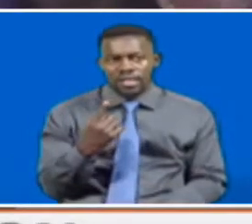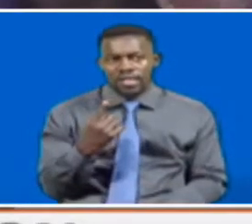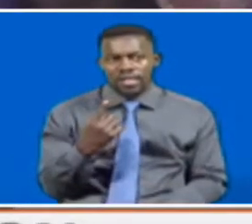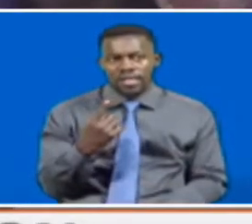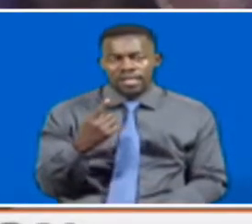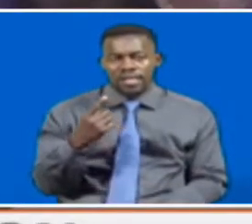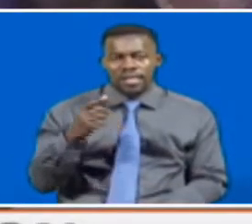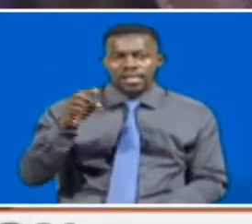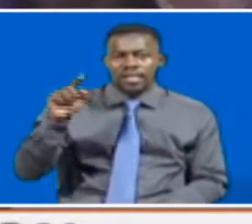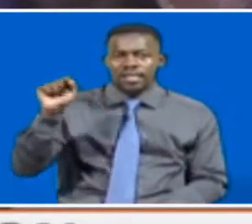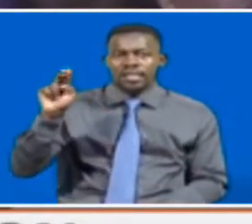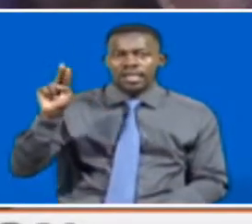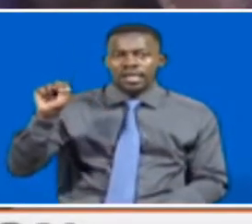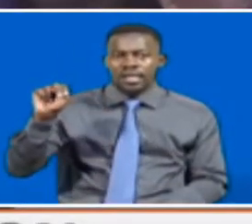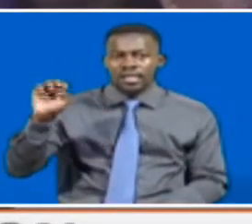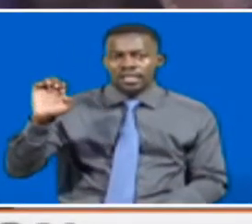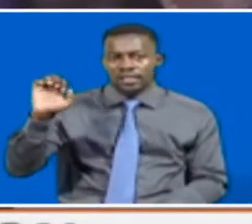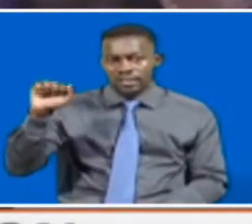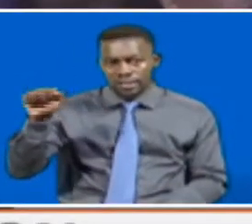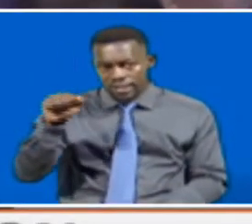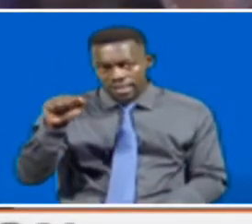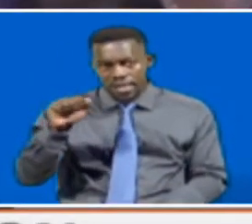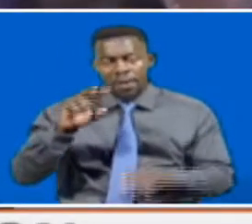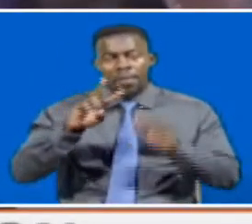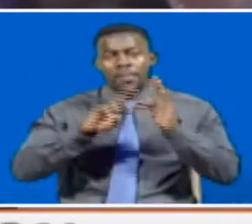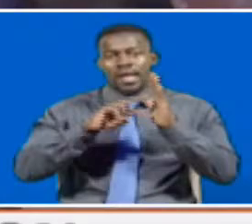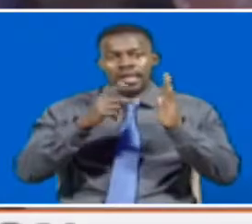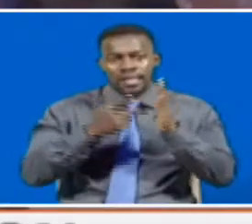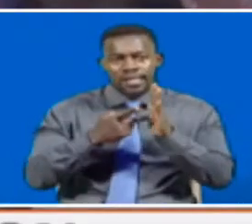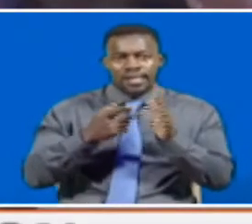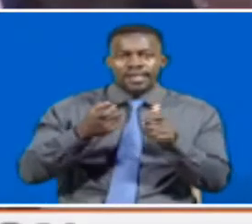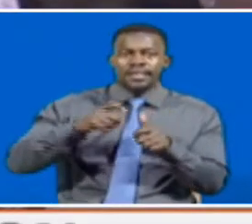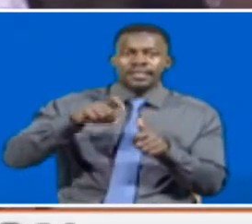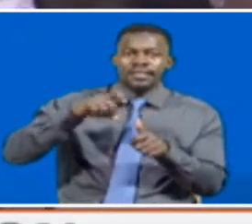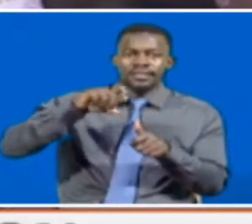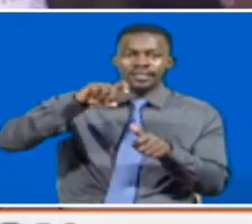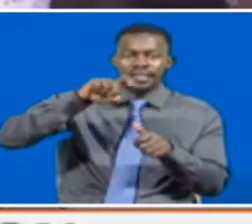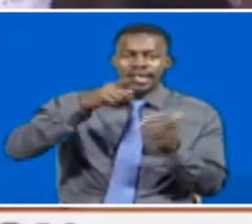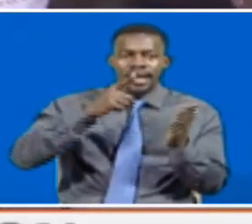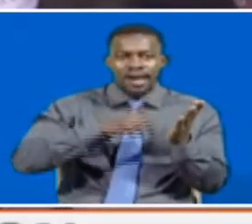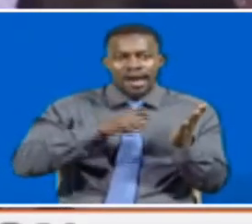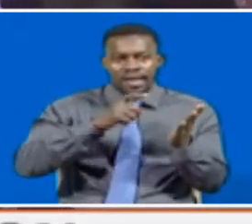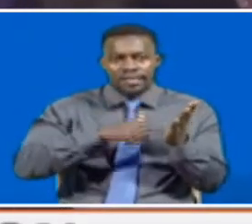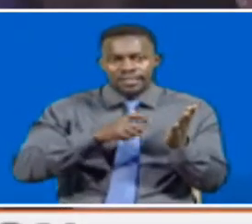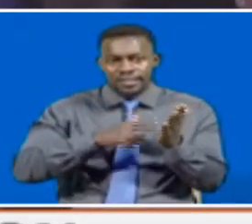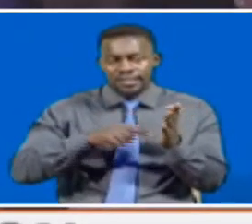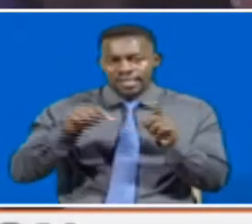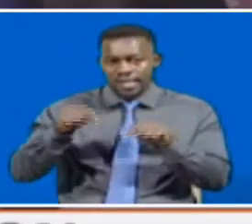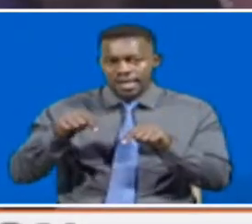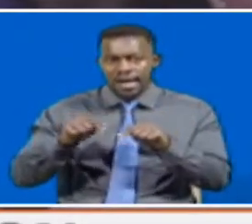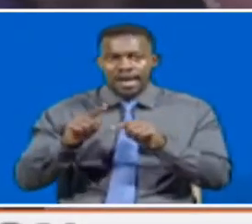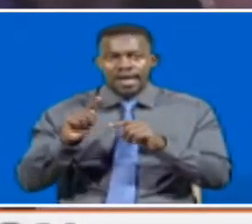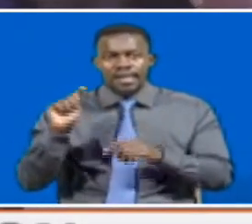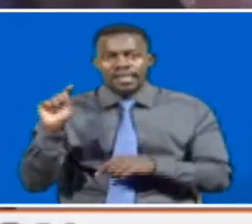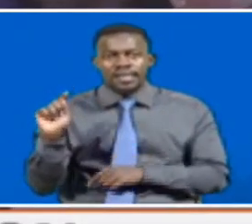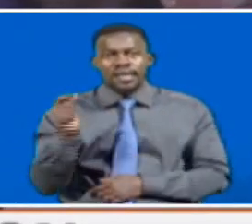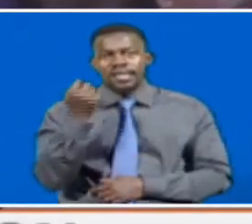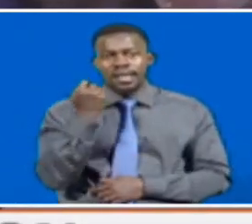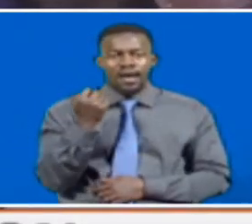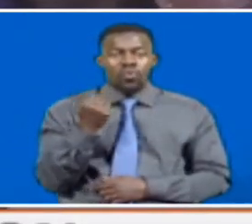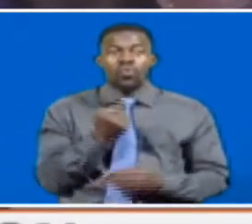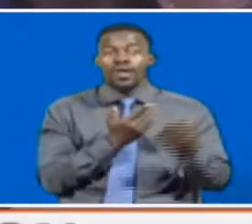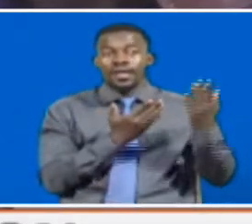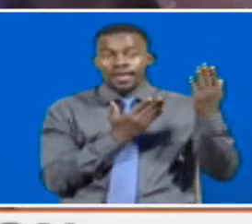56,000 metric tons. That will go a long way in reducing a deficit of rice in the country. In this region, we expect to reduce